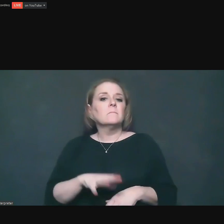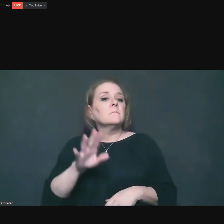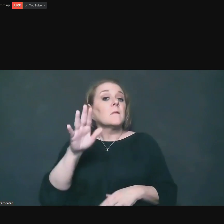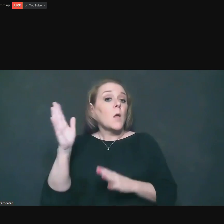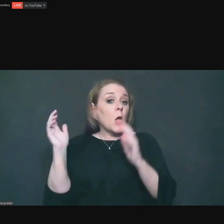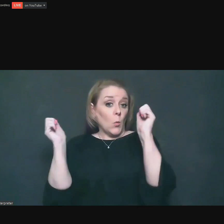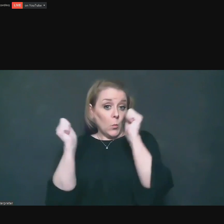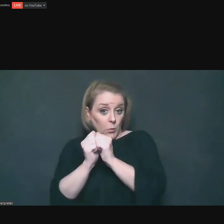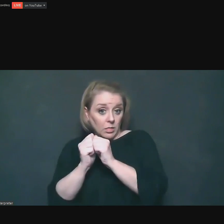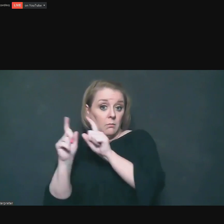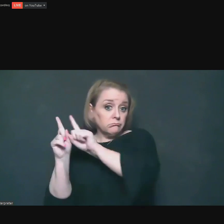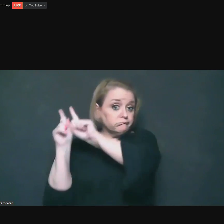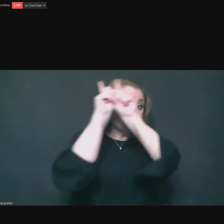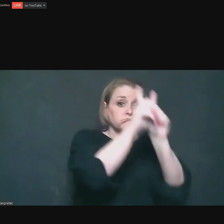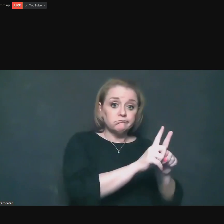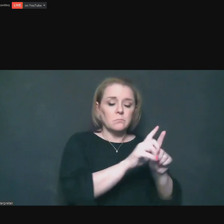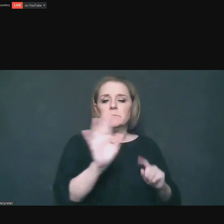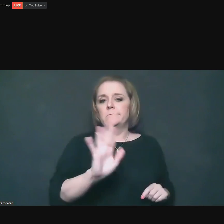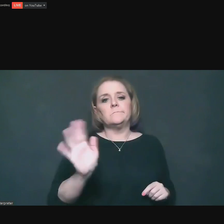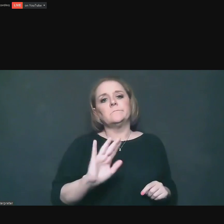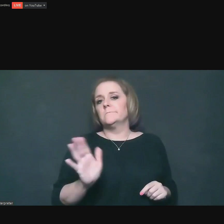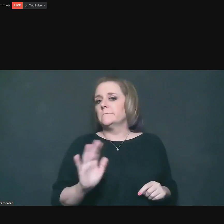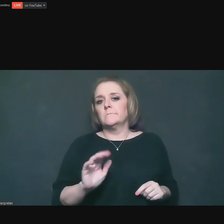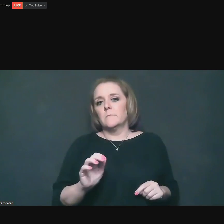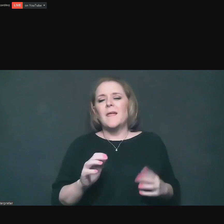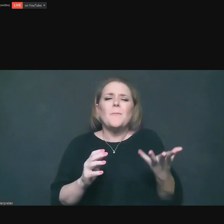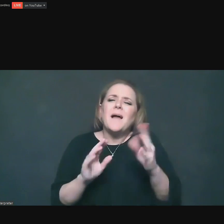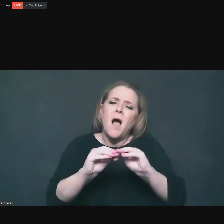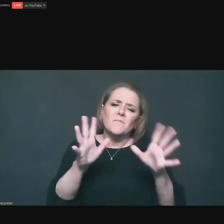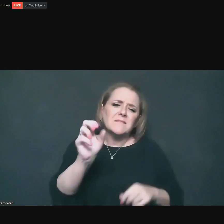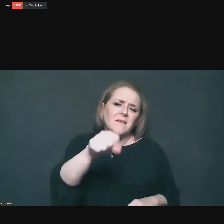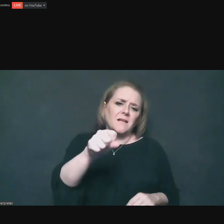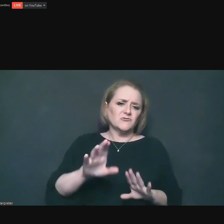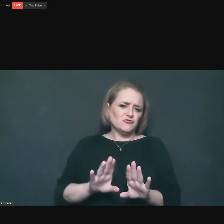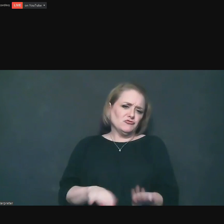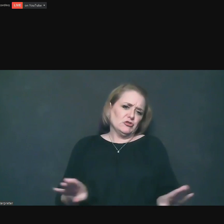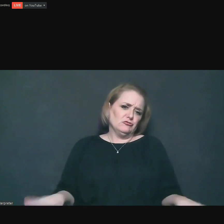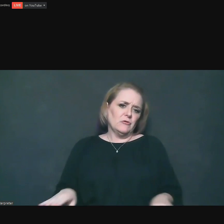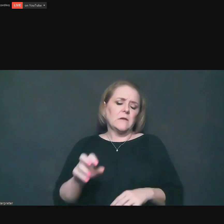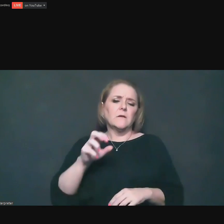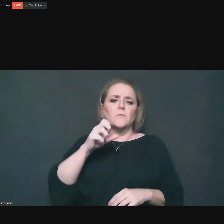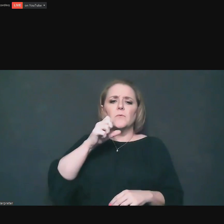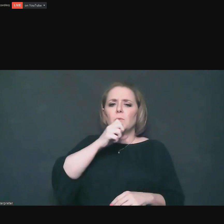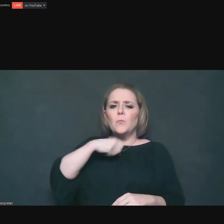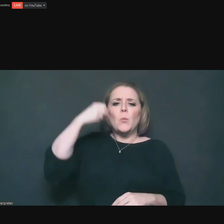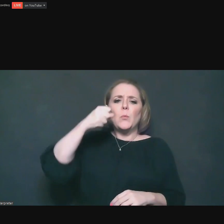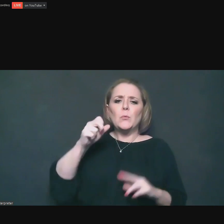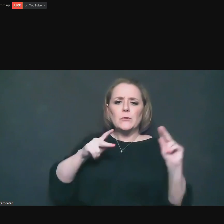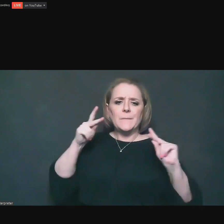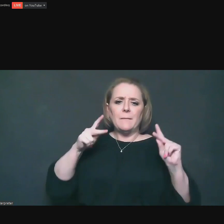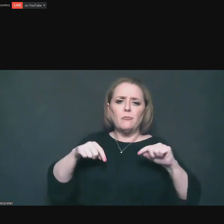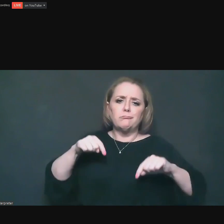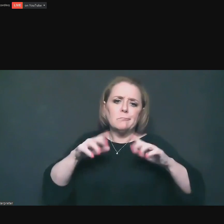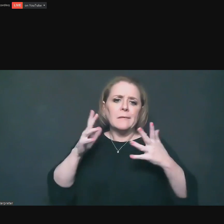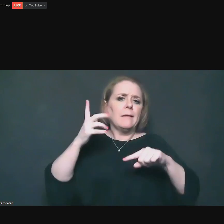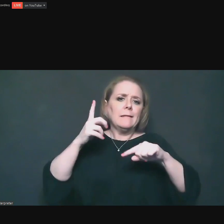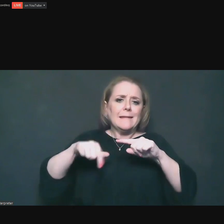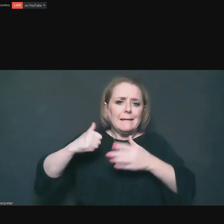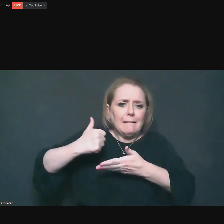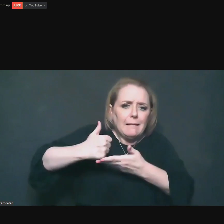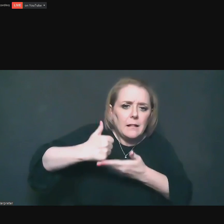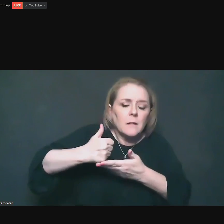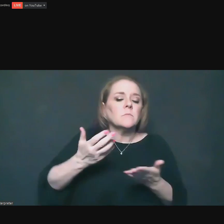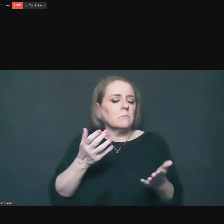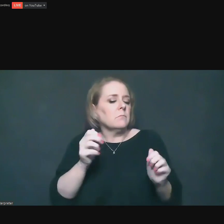absolutely necessary. Obviously, children and our residents, citizens who maybe have special needs are going to